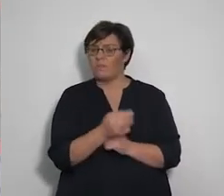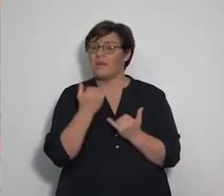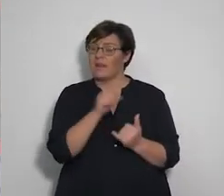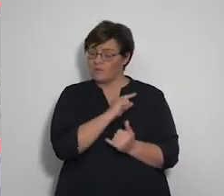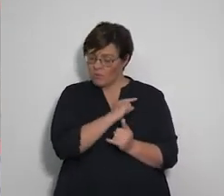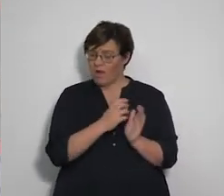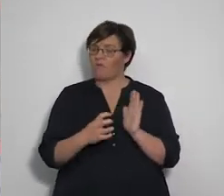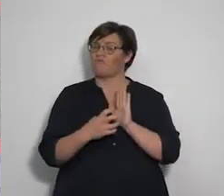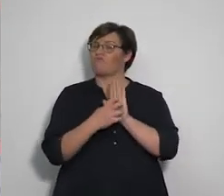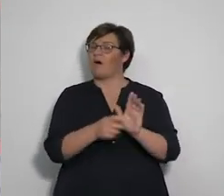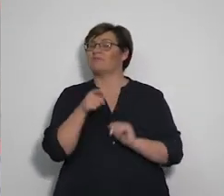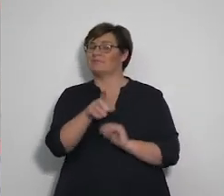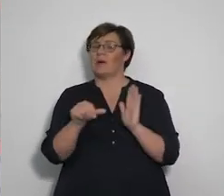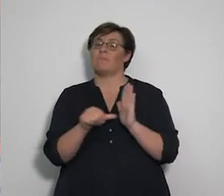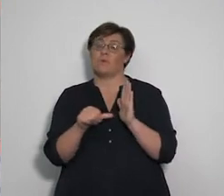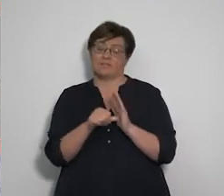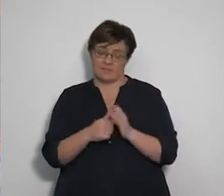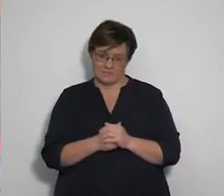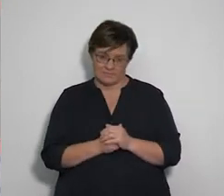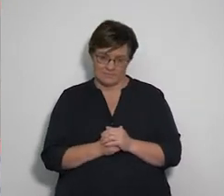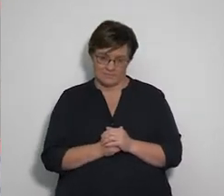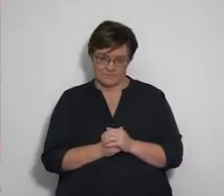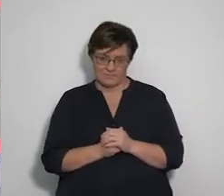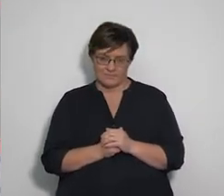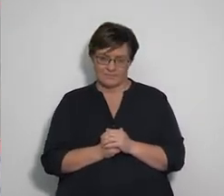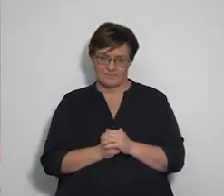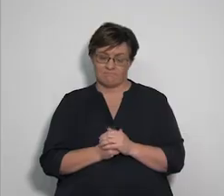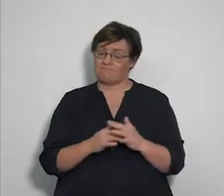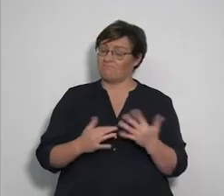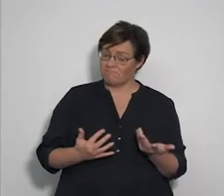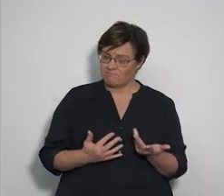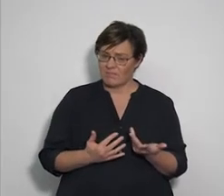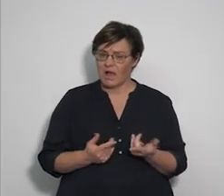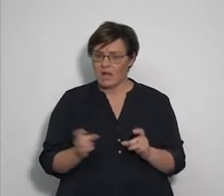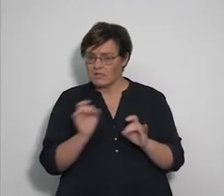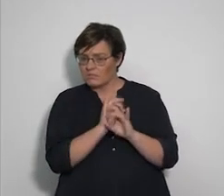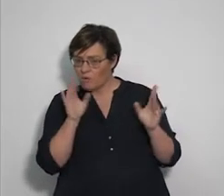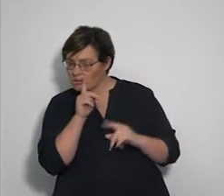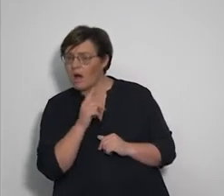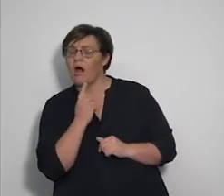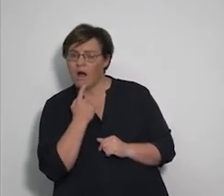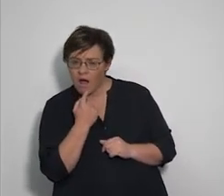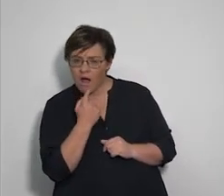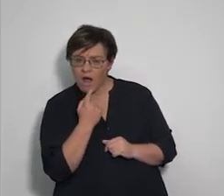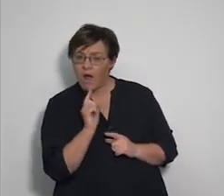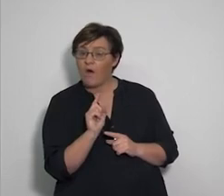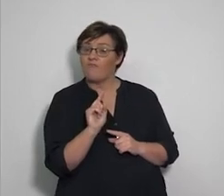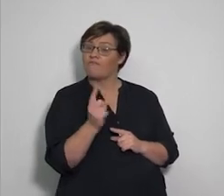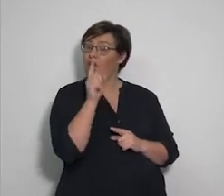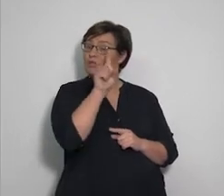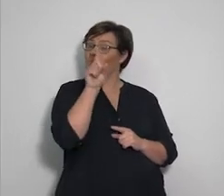where drawing a graph is so important. So it's little surprise that